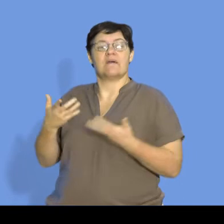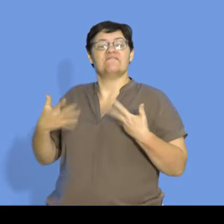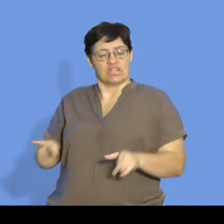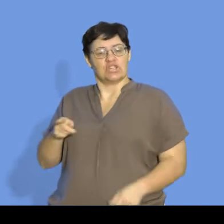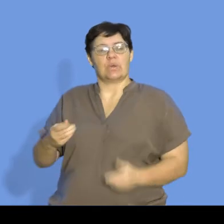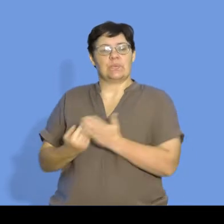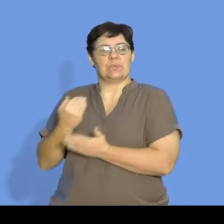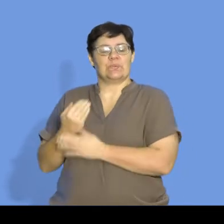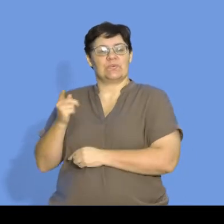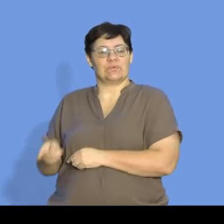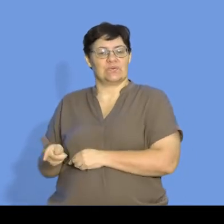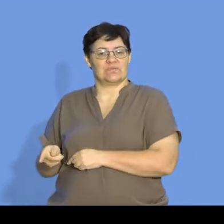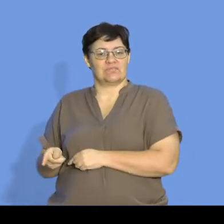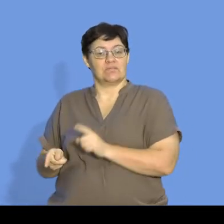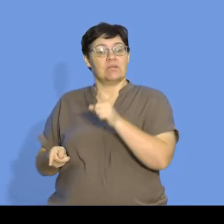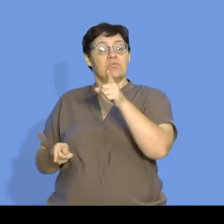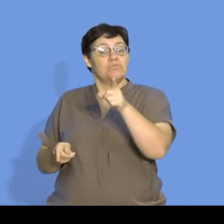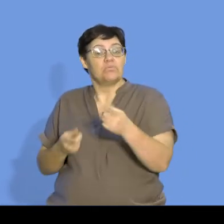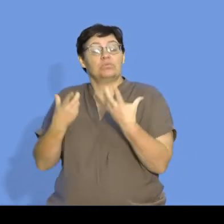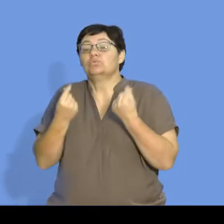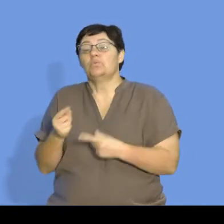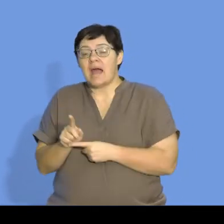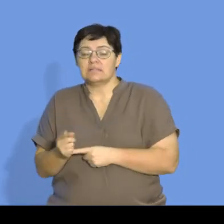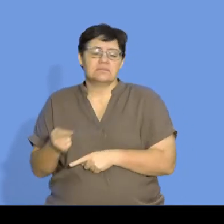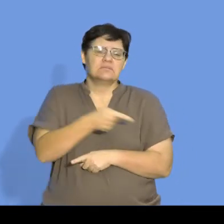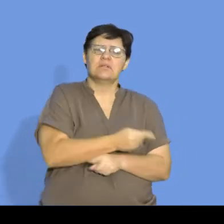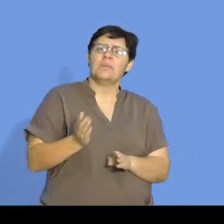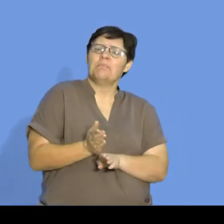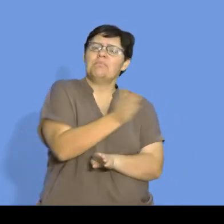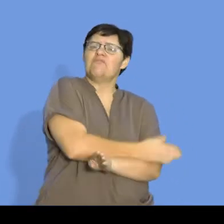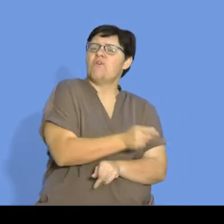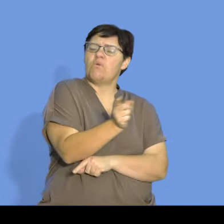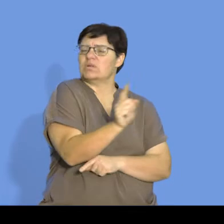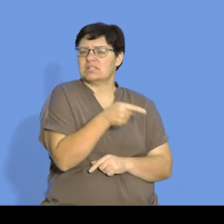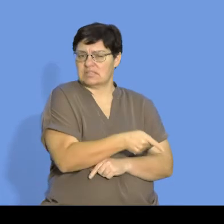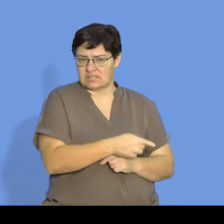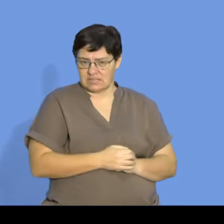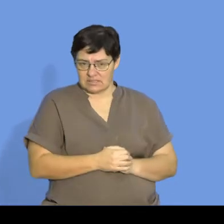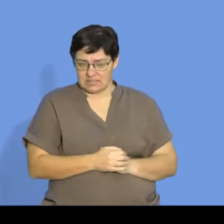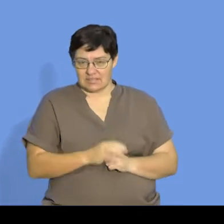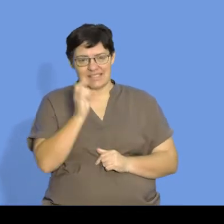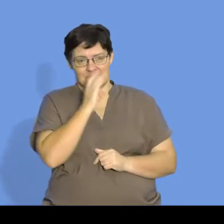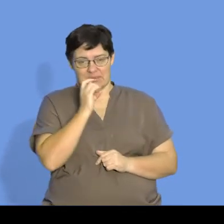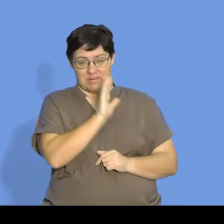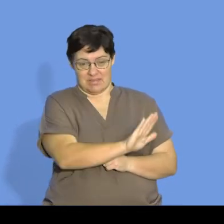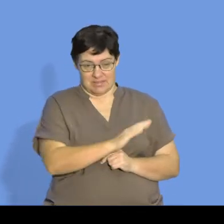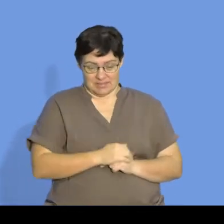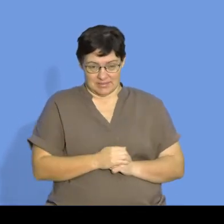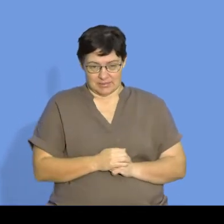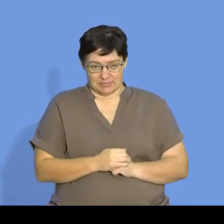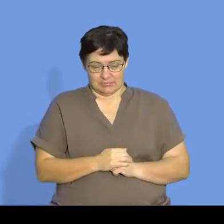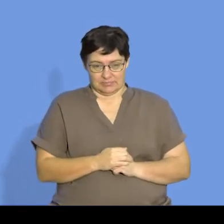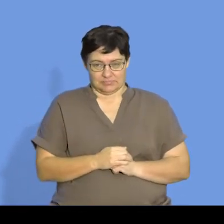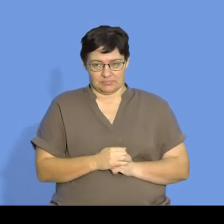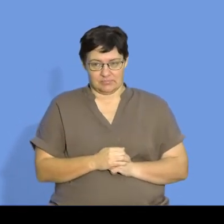already. You are expected to calculate the September